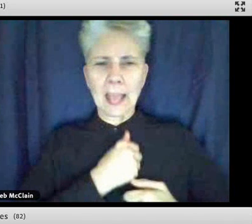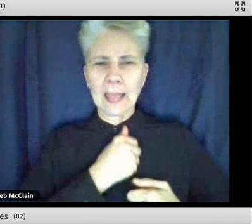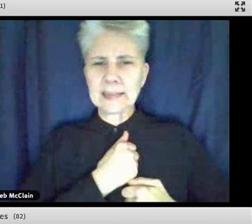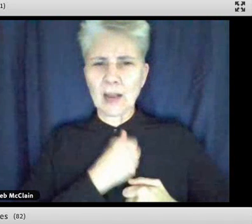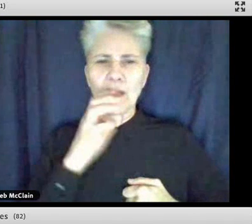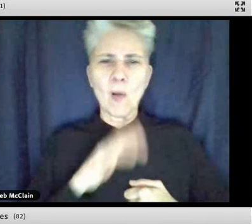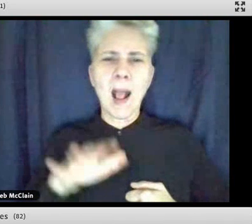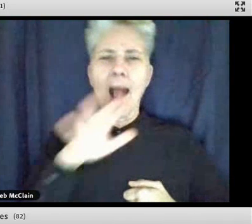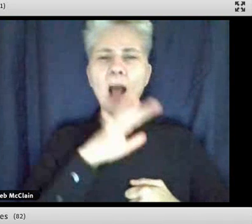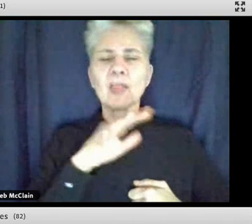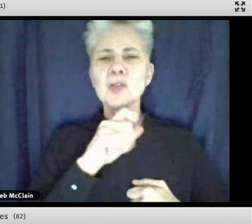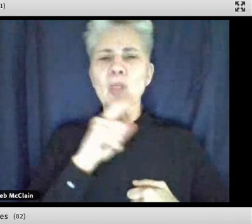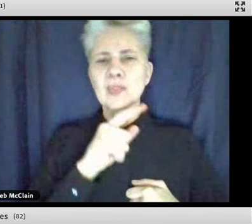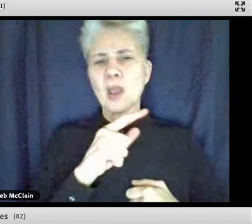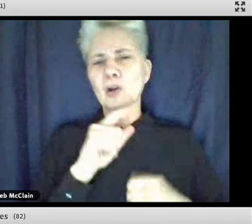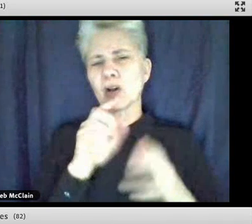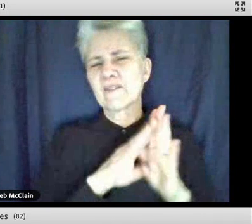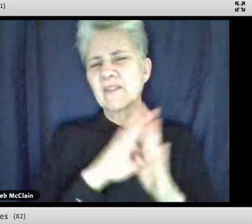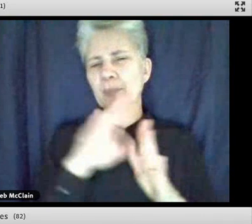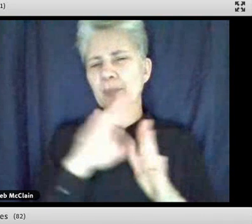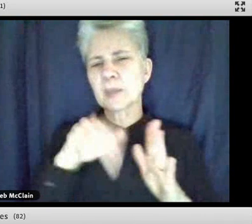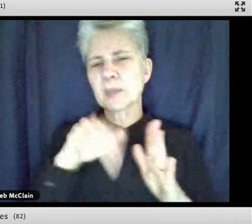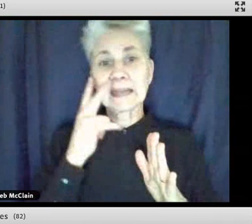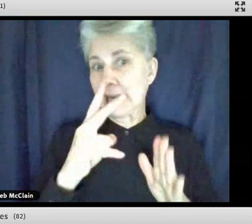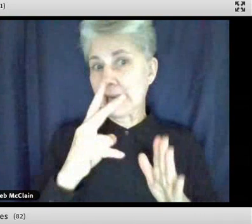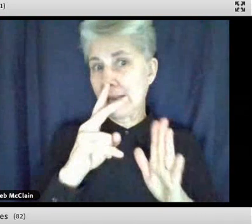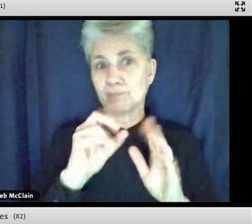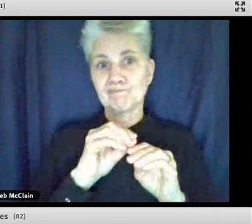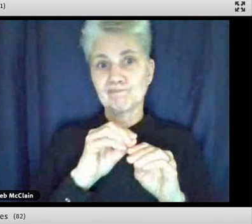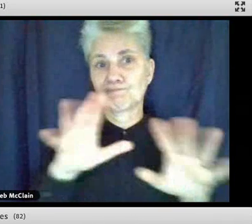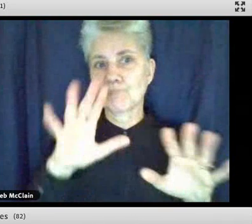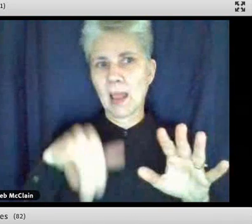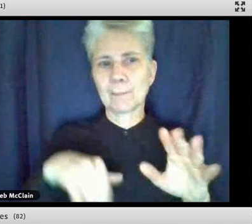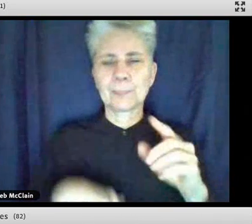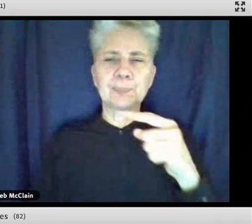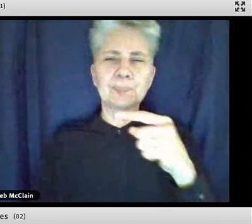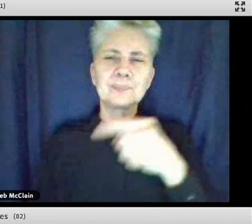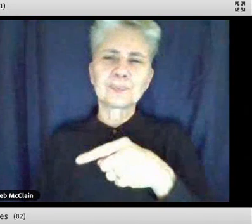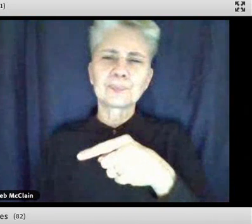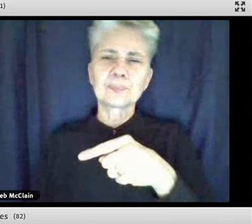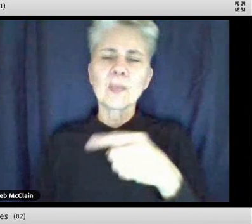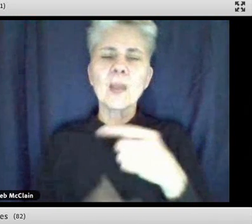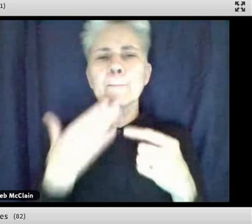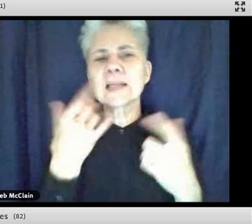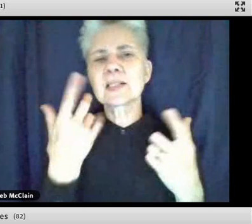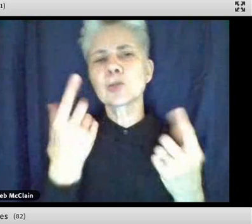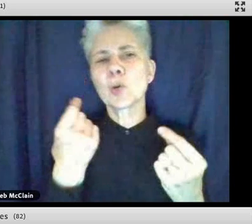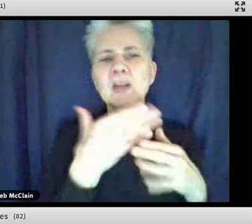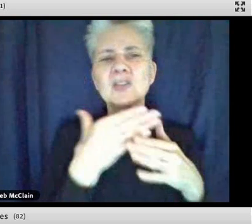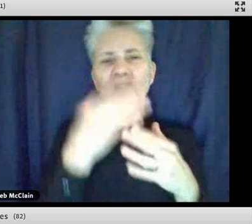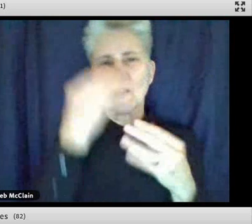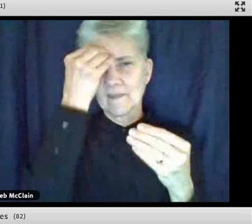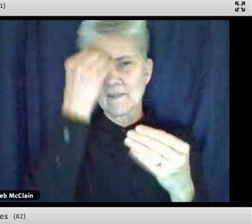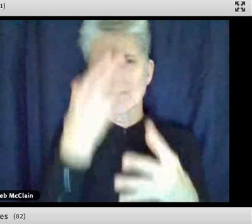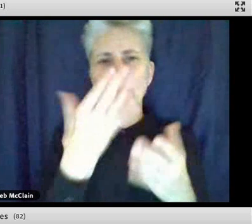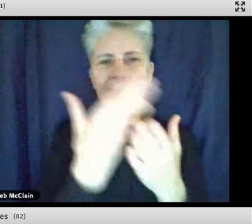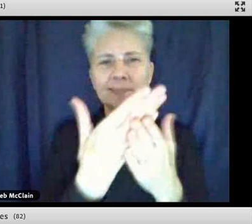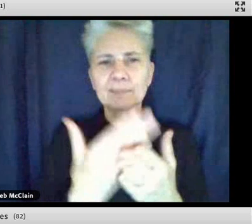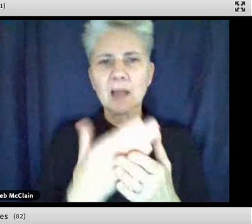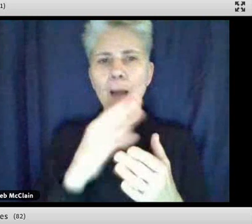there. And so they're going to develop something, but I have not seen it yet. So the best thing we can do is share the facts about